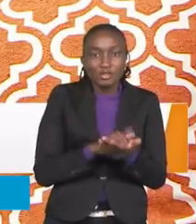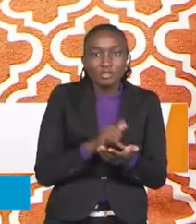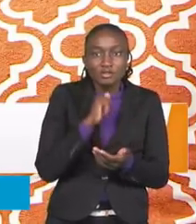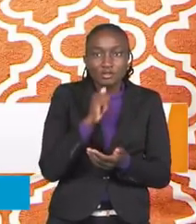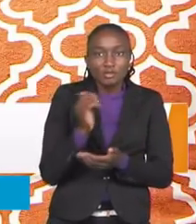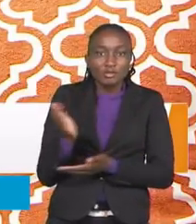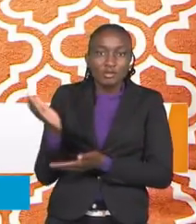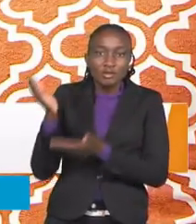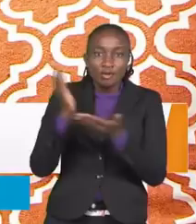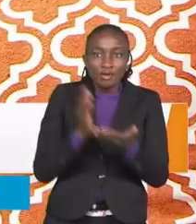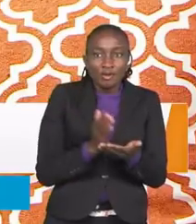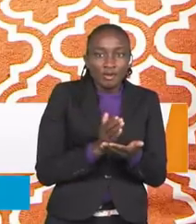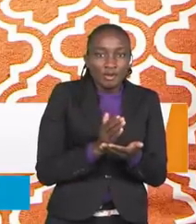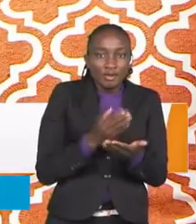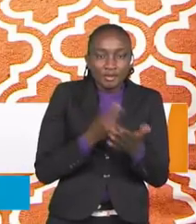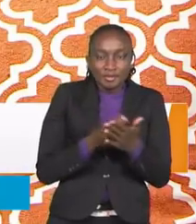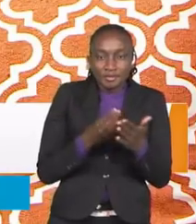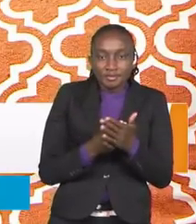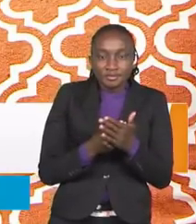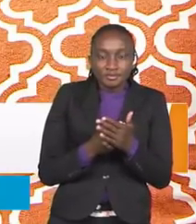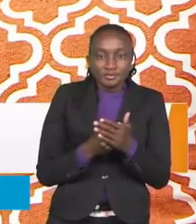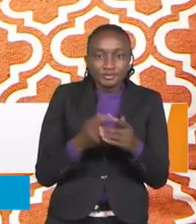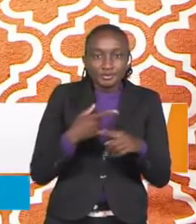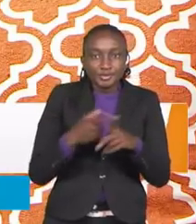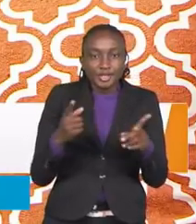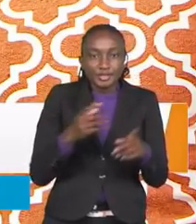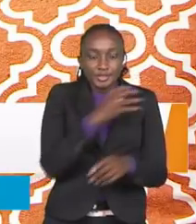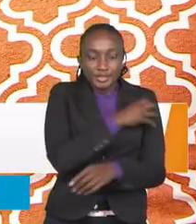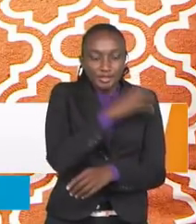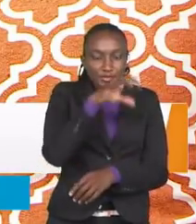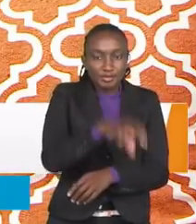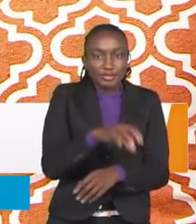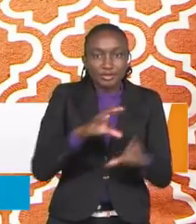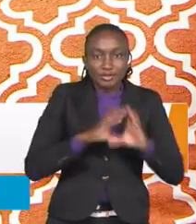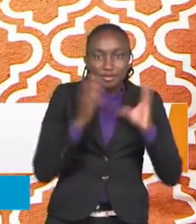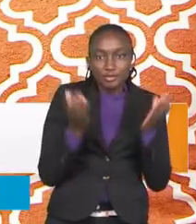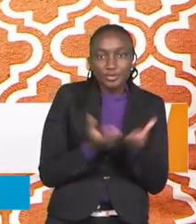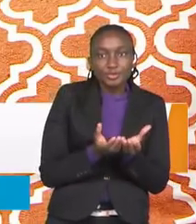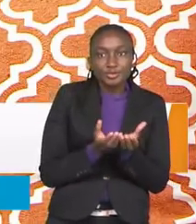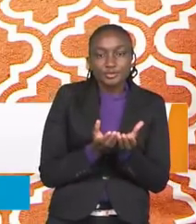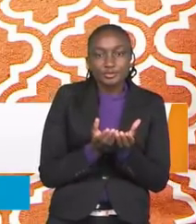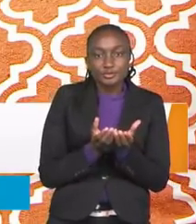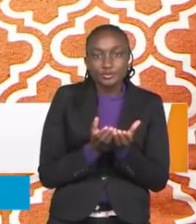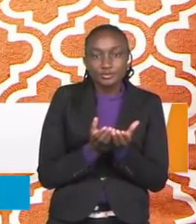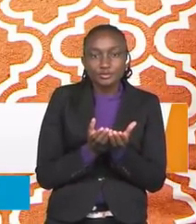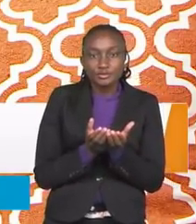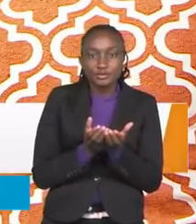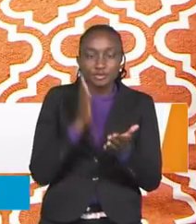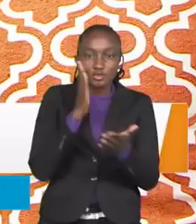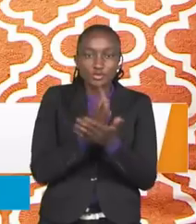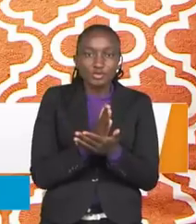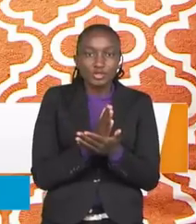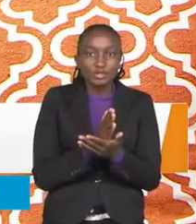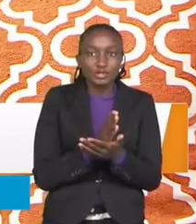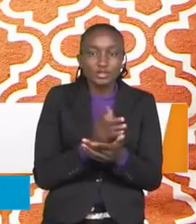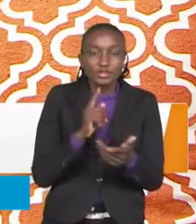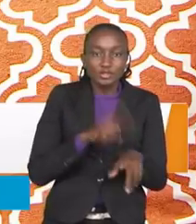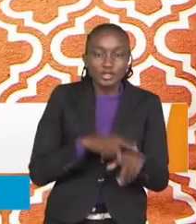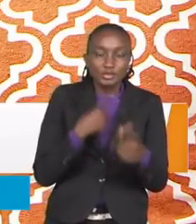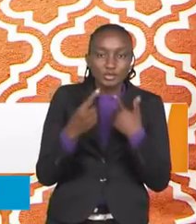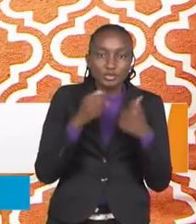just bringing in the finances, but it's empowering the communities. It is, it's ensuring that when we talk